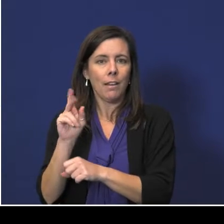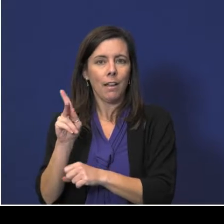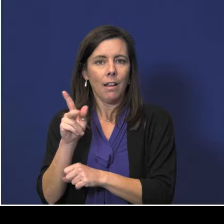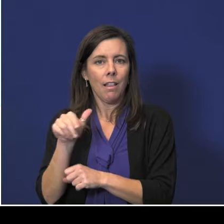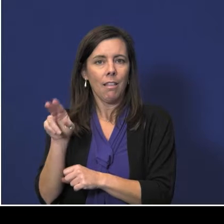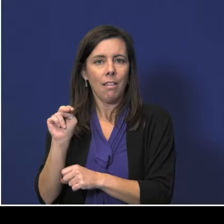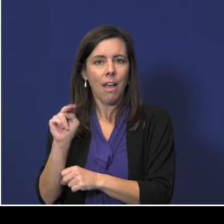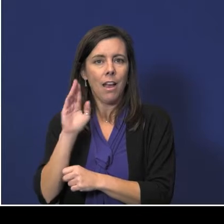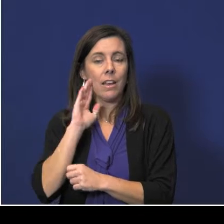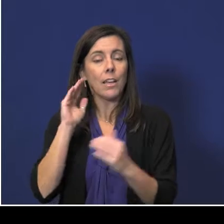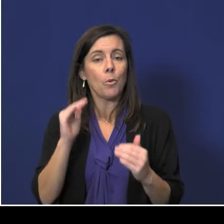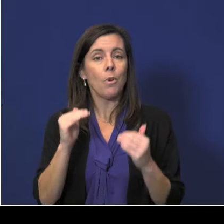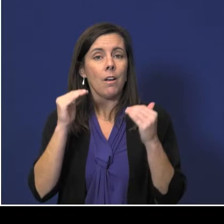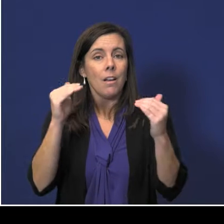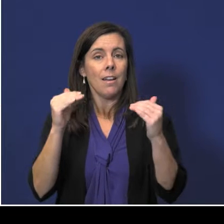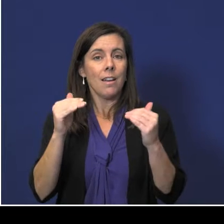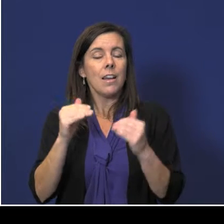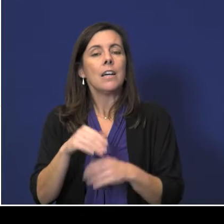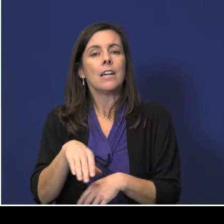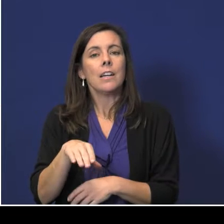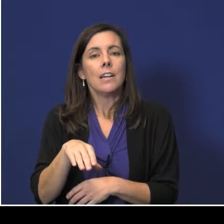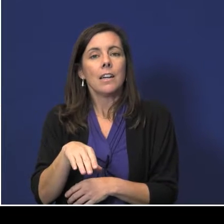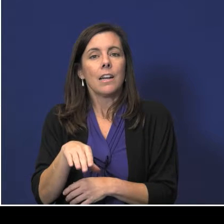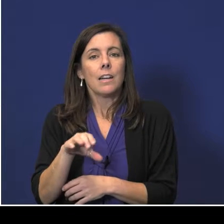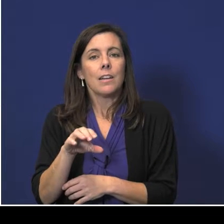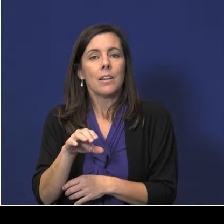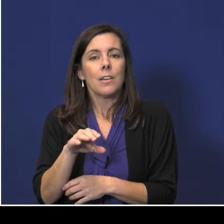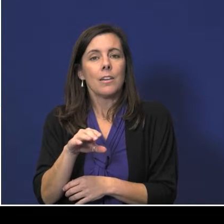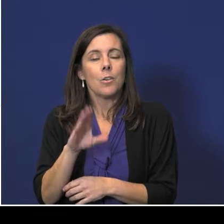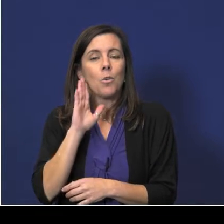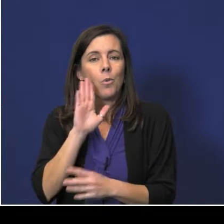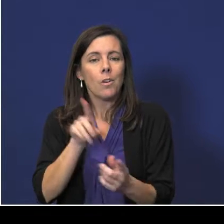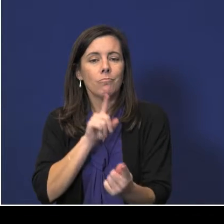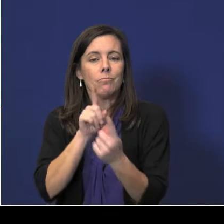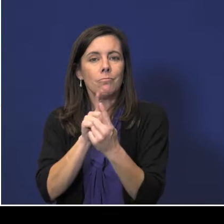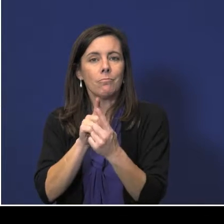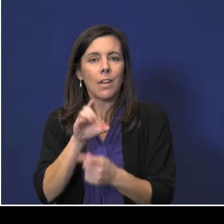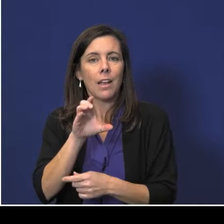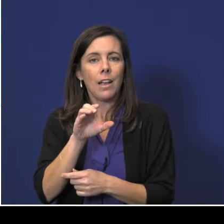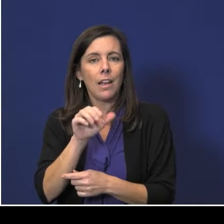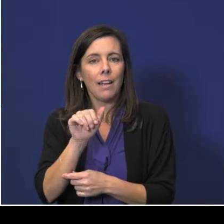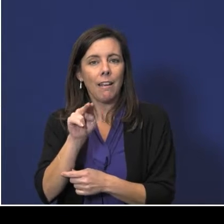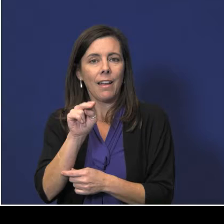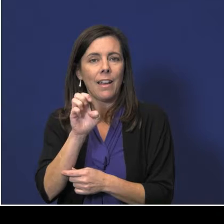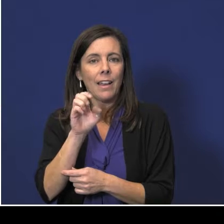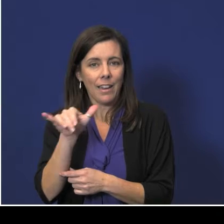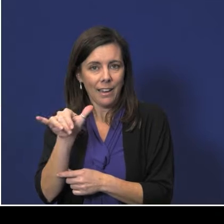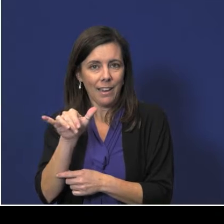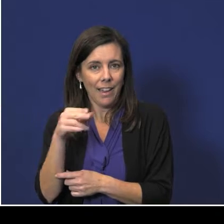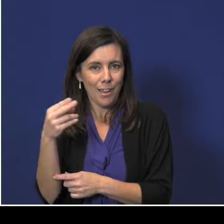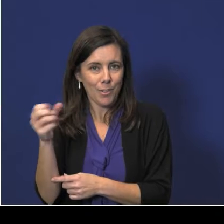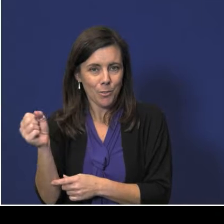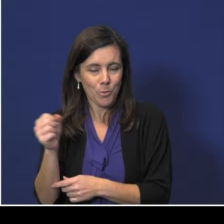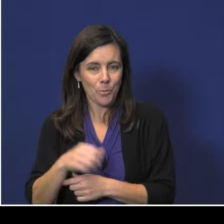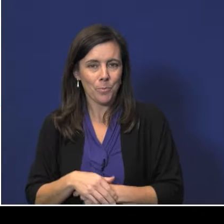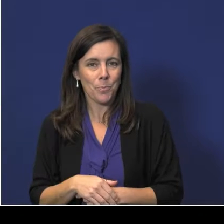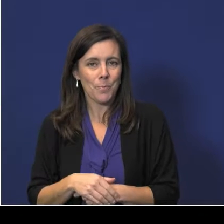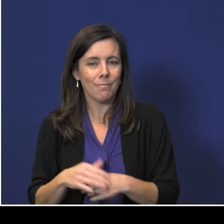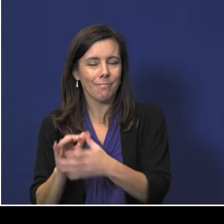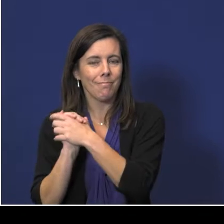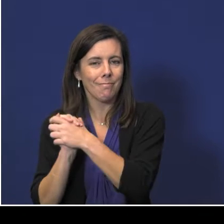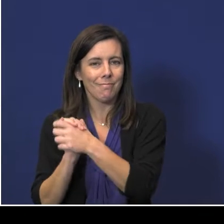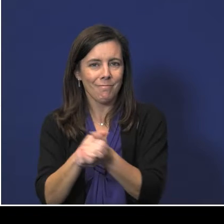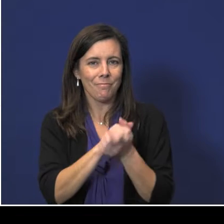on December 17th, which is this Thursday, at CFFCU Stadium. Congratulations to